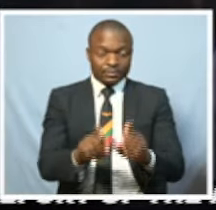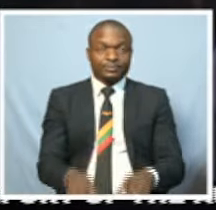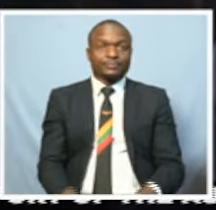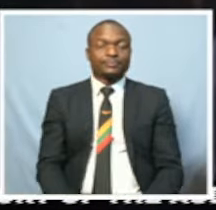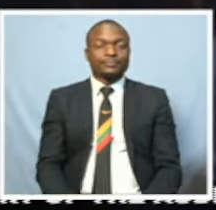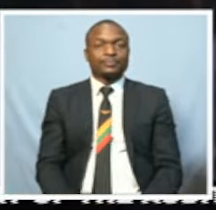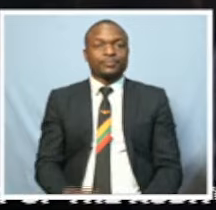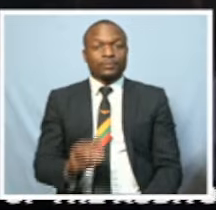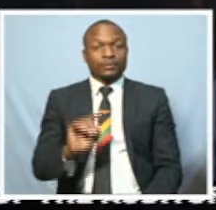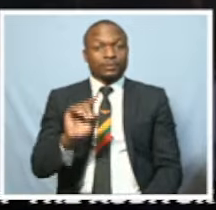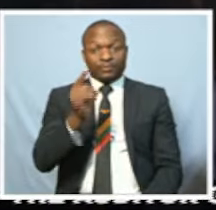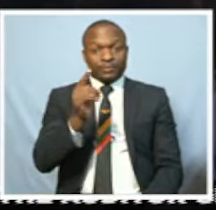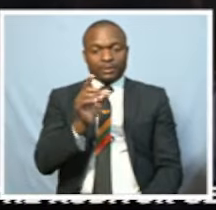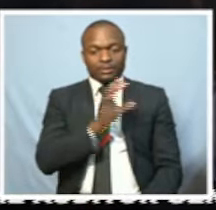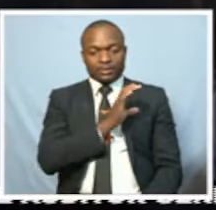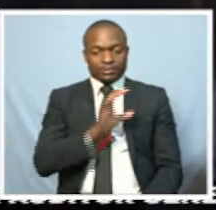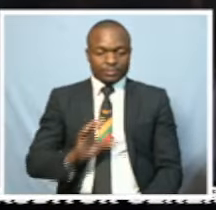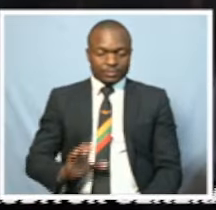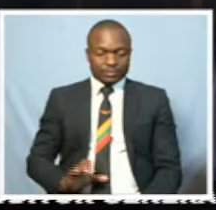the first contractor,